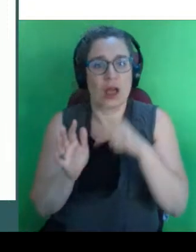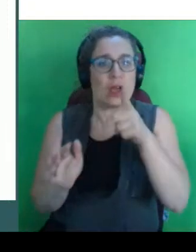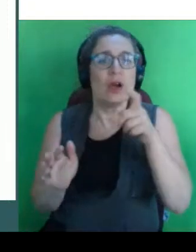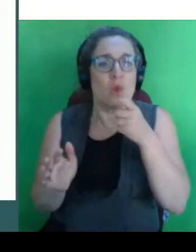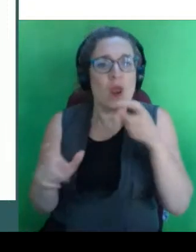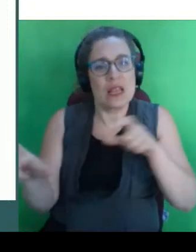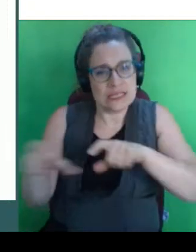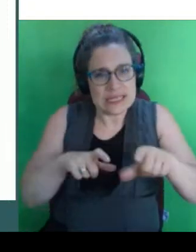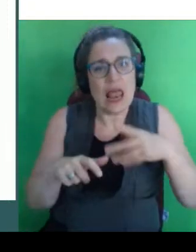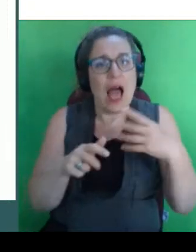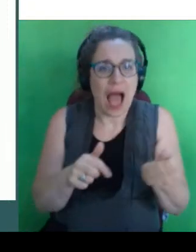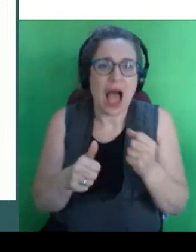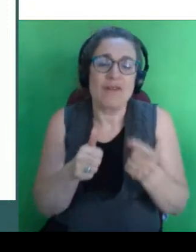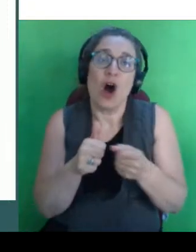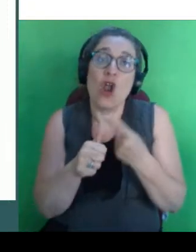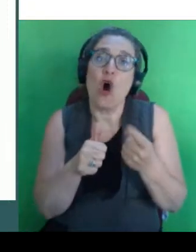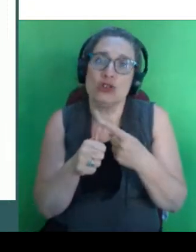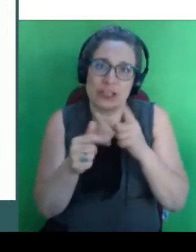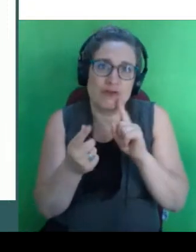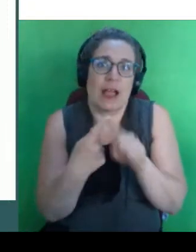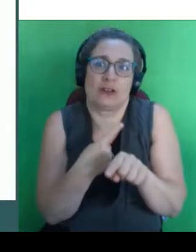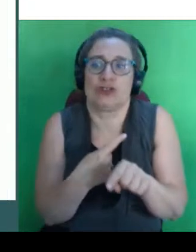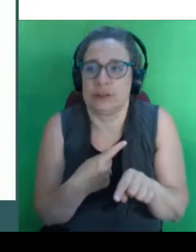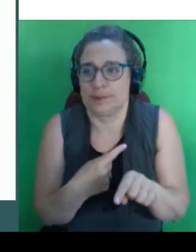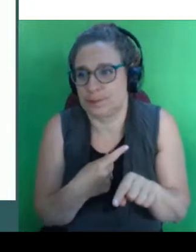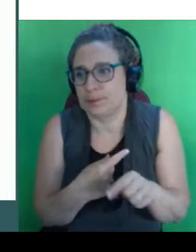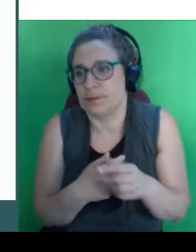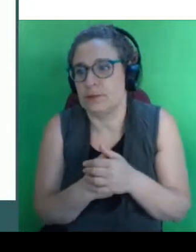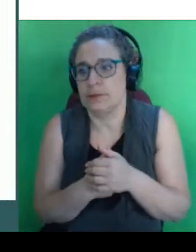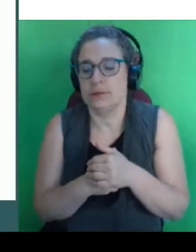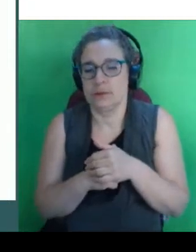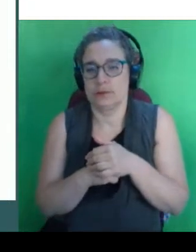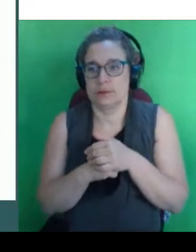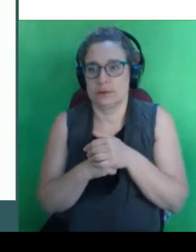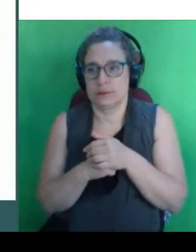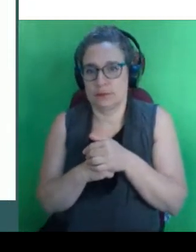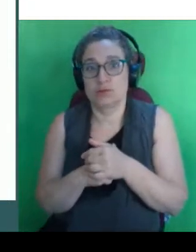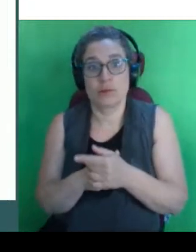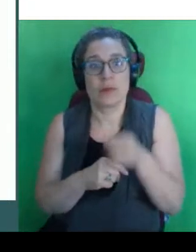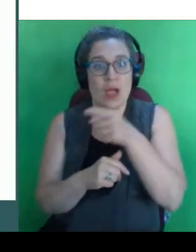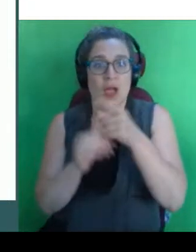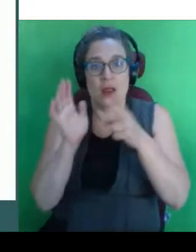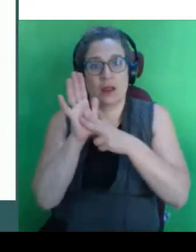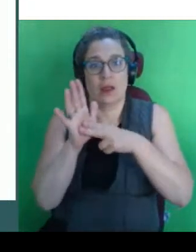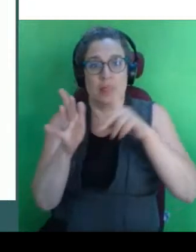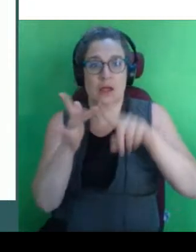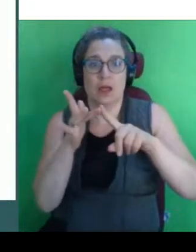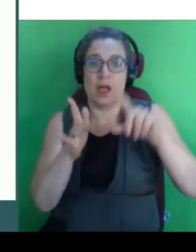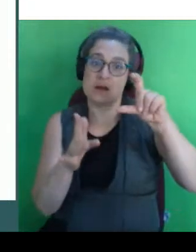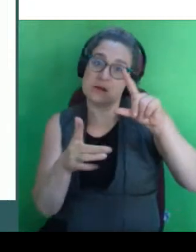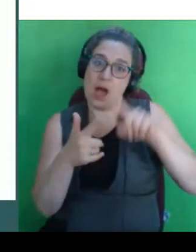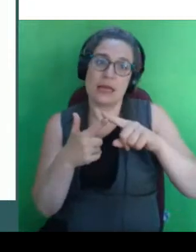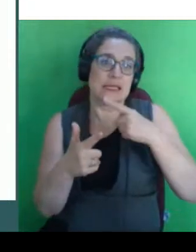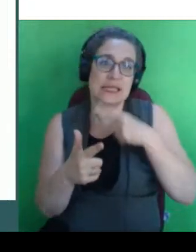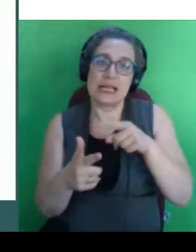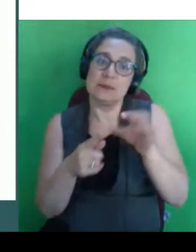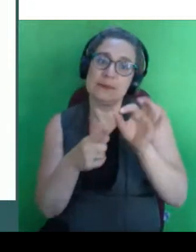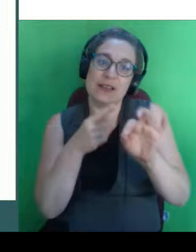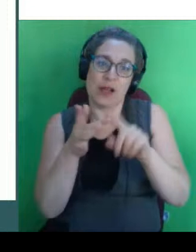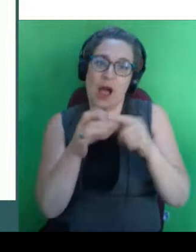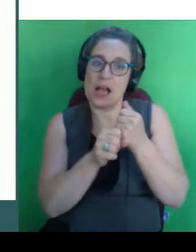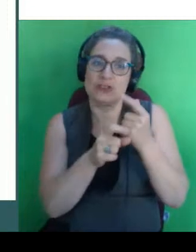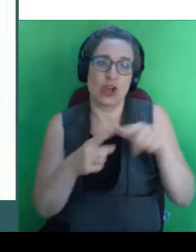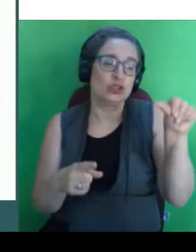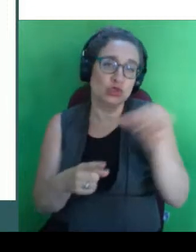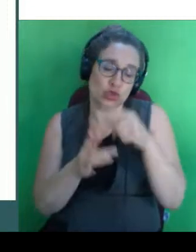allergic reaction. And in fact, NICE state that specific IgE should only be available to clinics specializing in